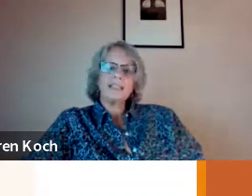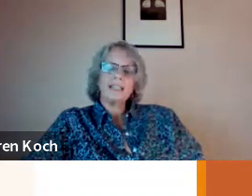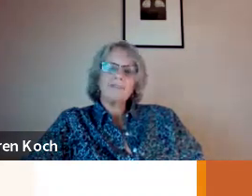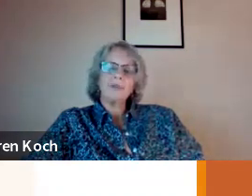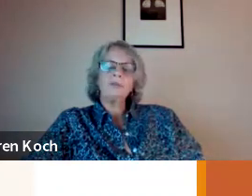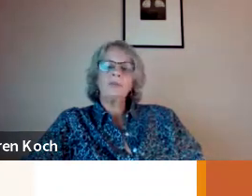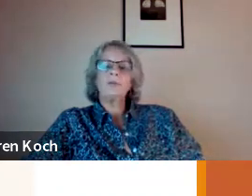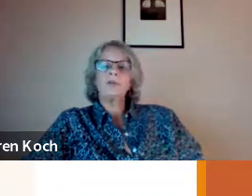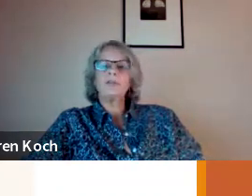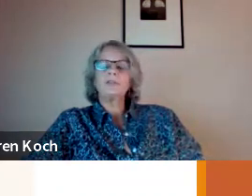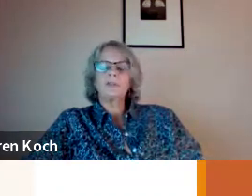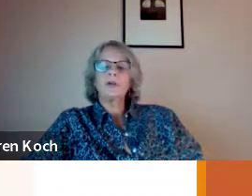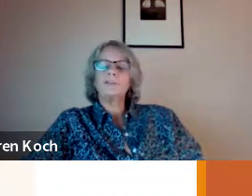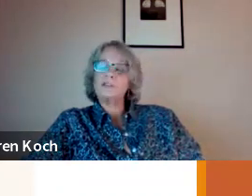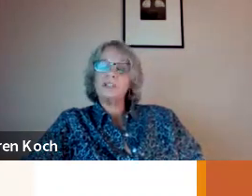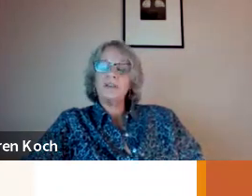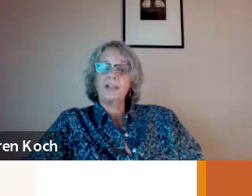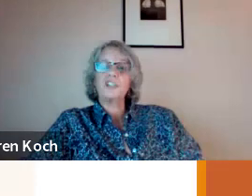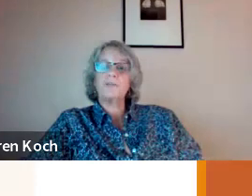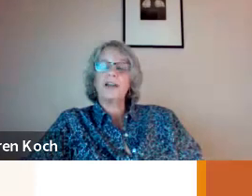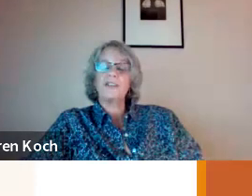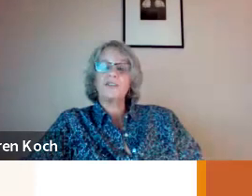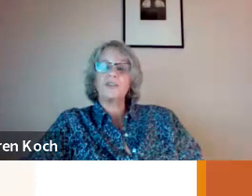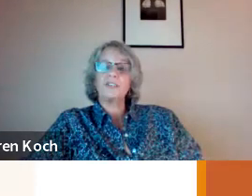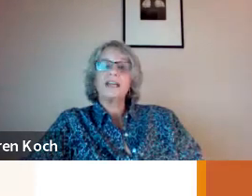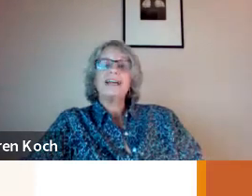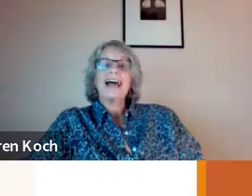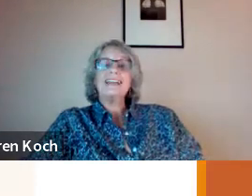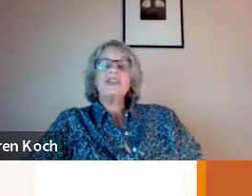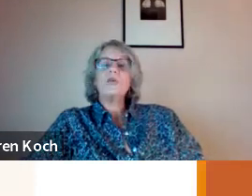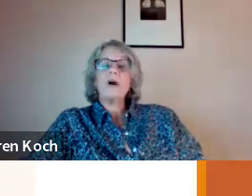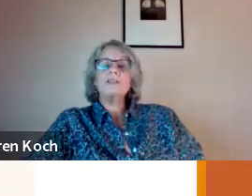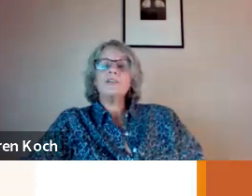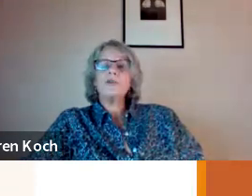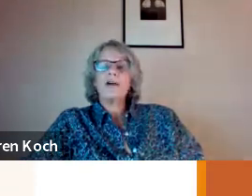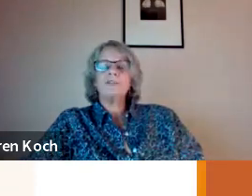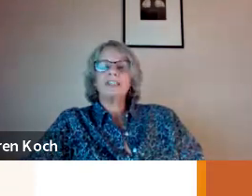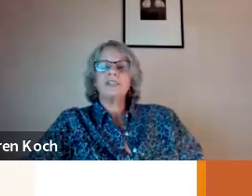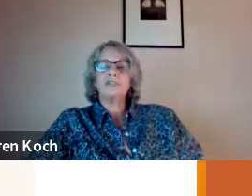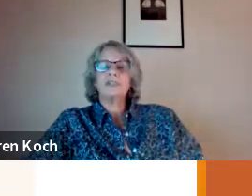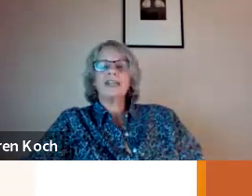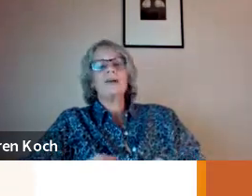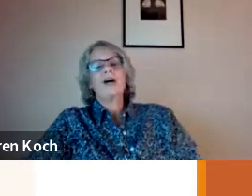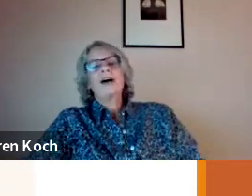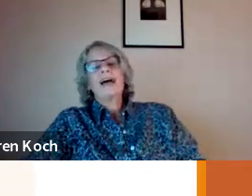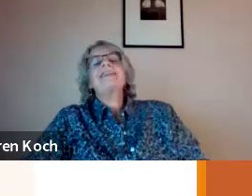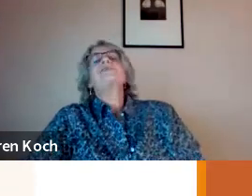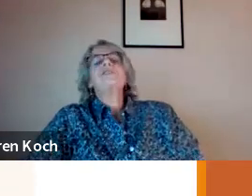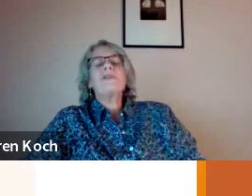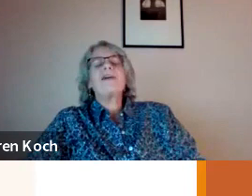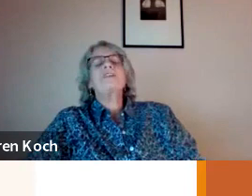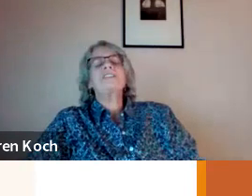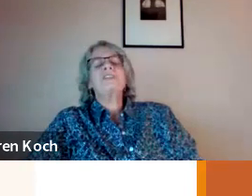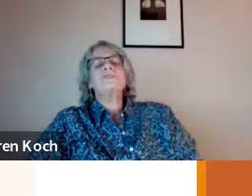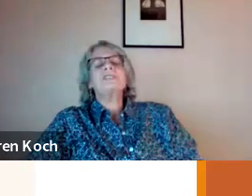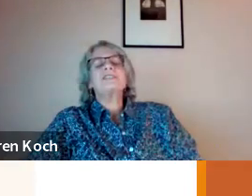provided at the state level, that we were we were federally funded to provide this service, and that there was no conflict of interest. Now, I say there was